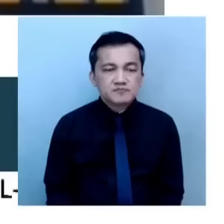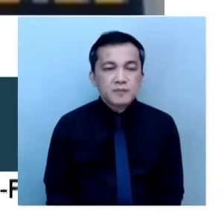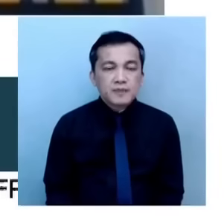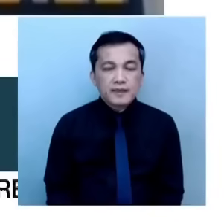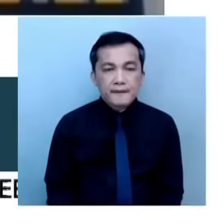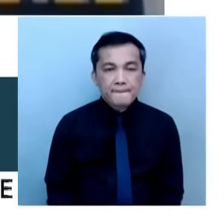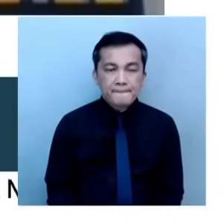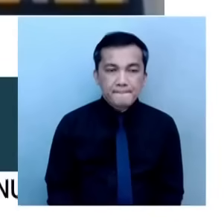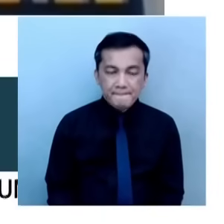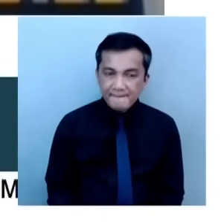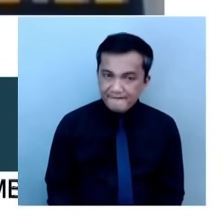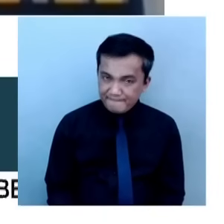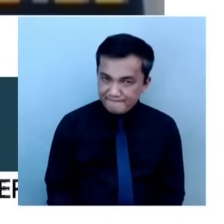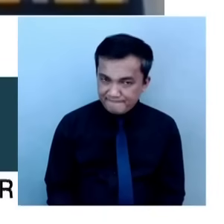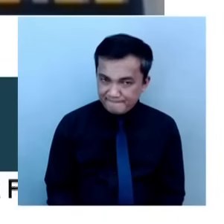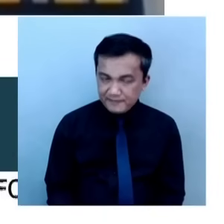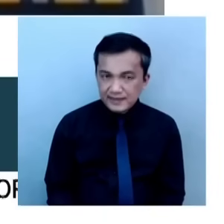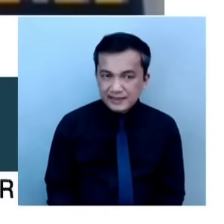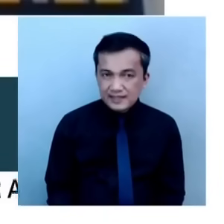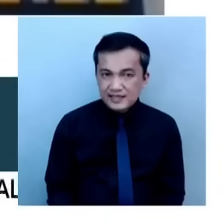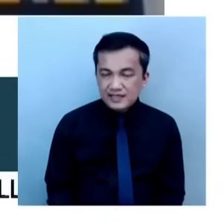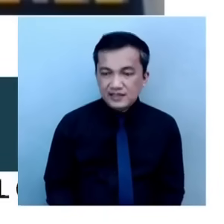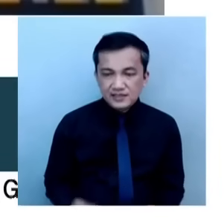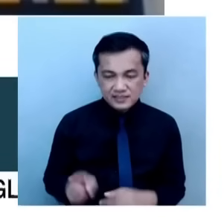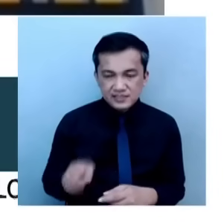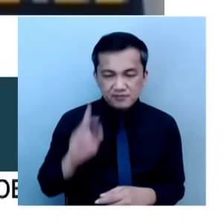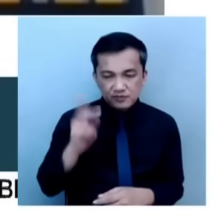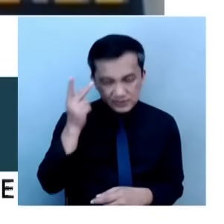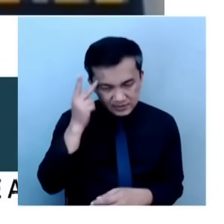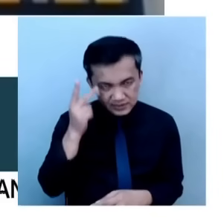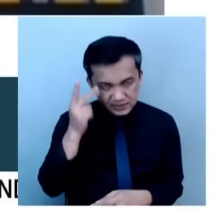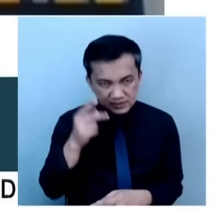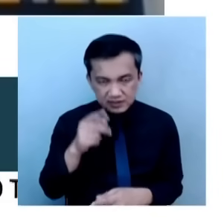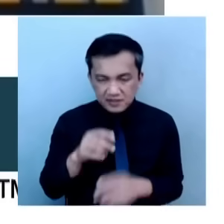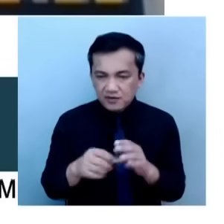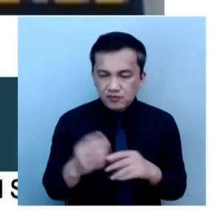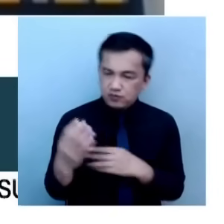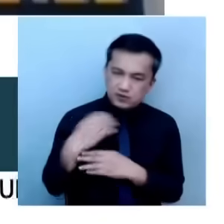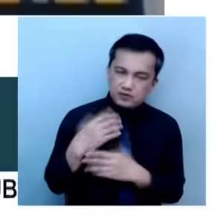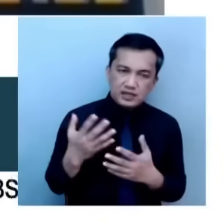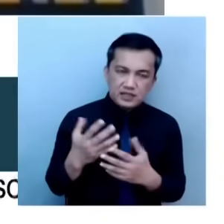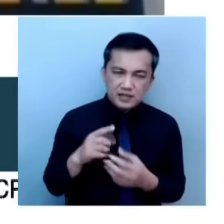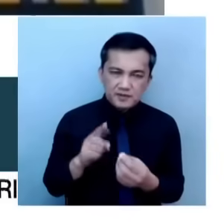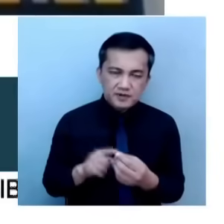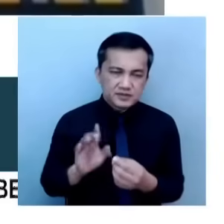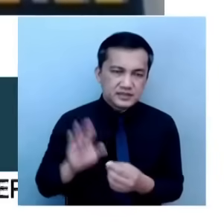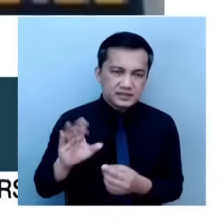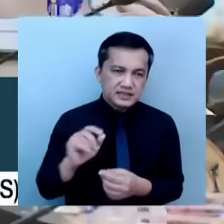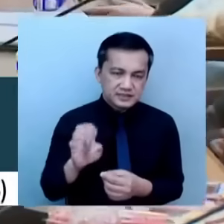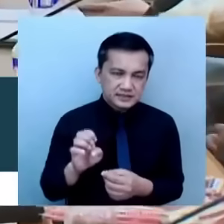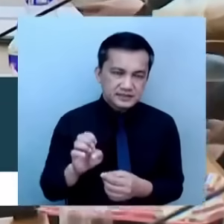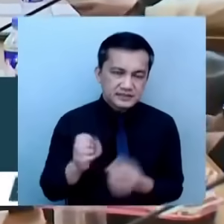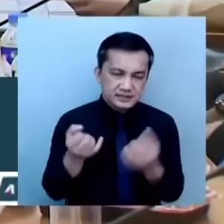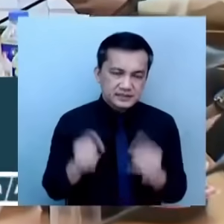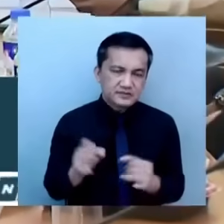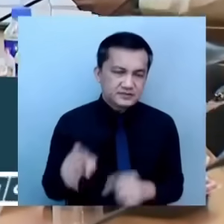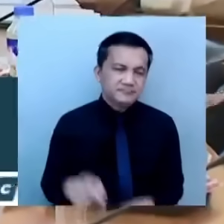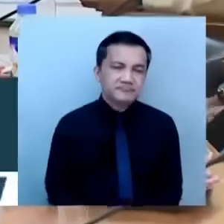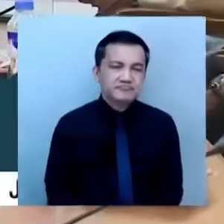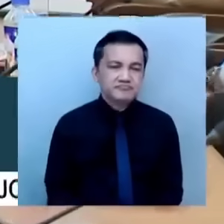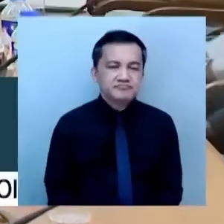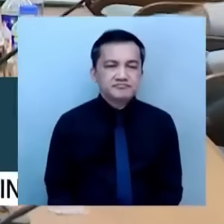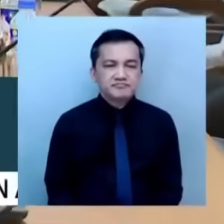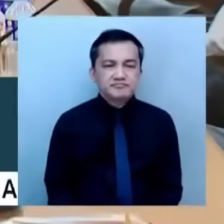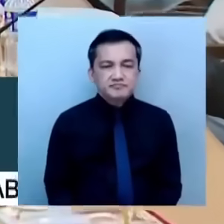po from the politically regarding po dito sa hakbang or sa issue po na ito. On December 11, the